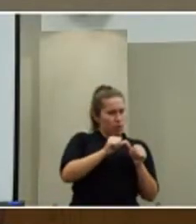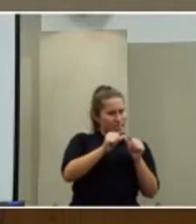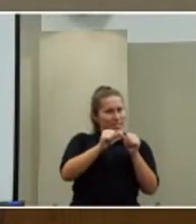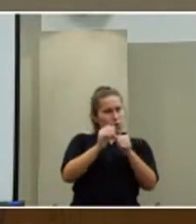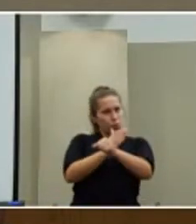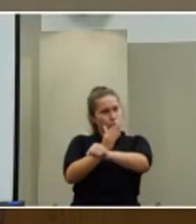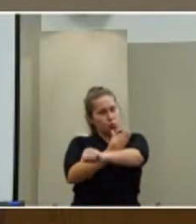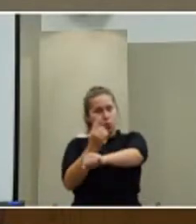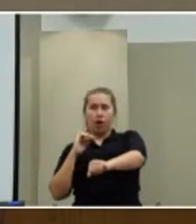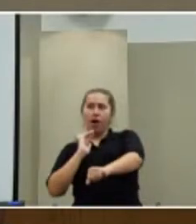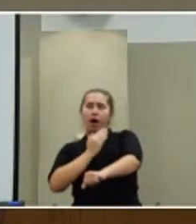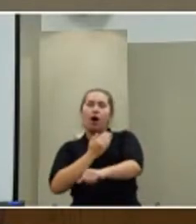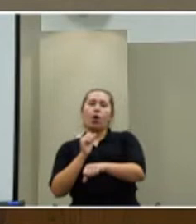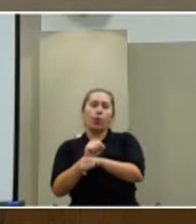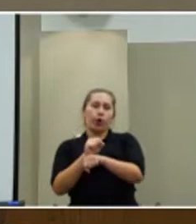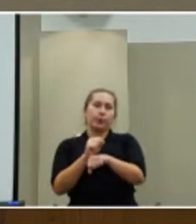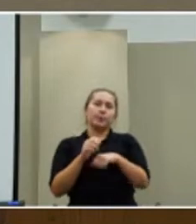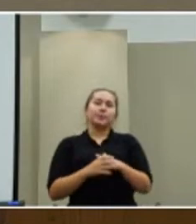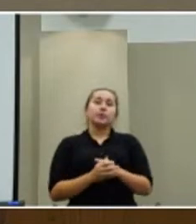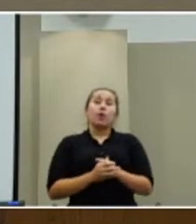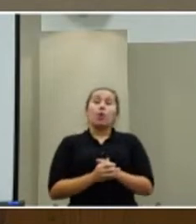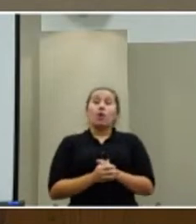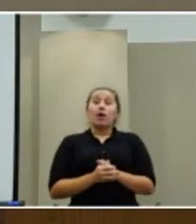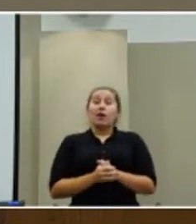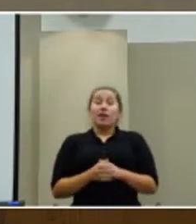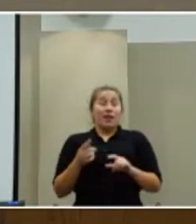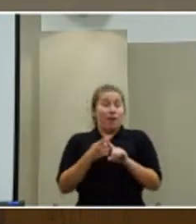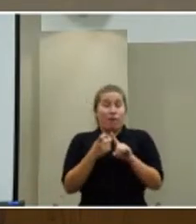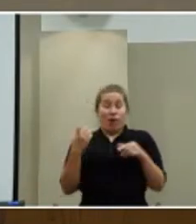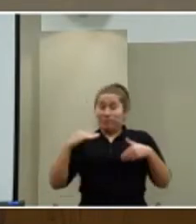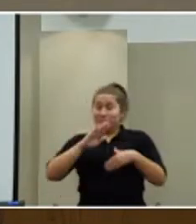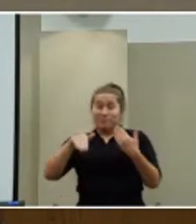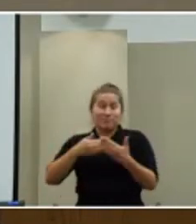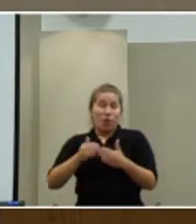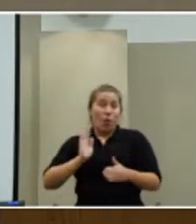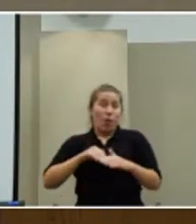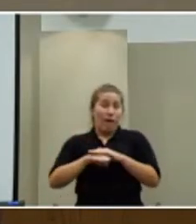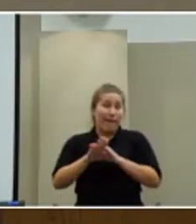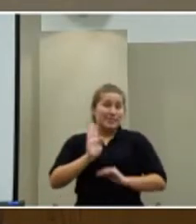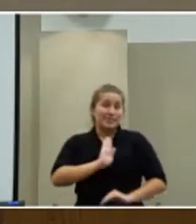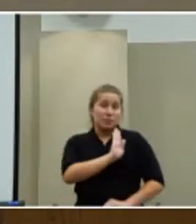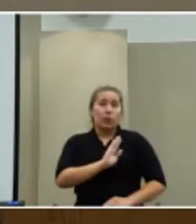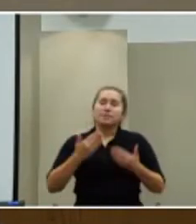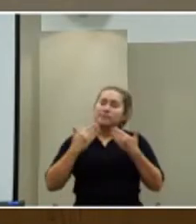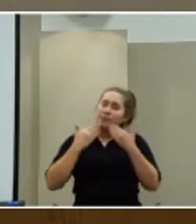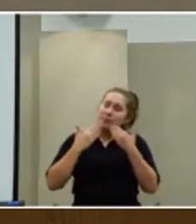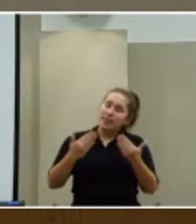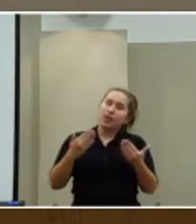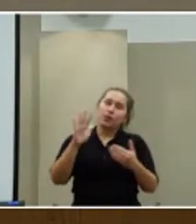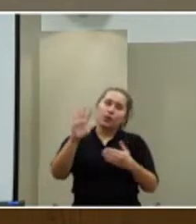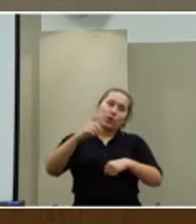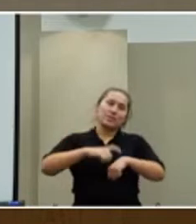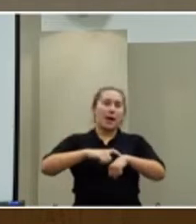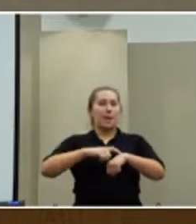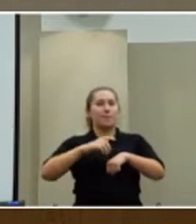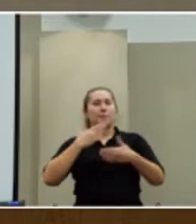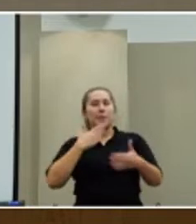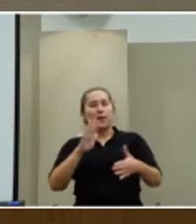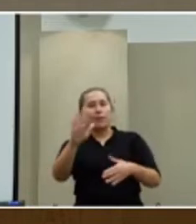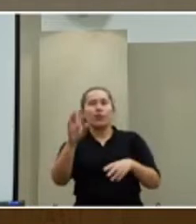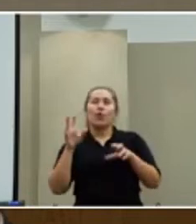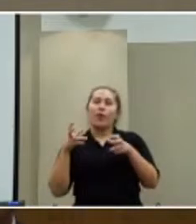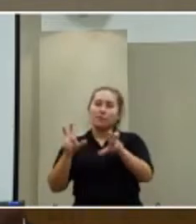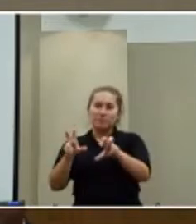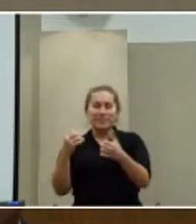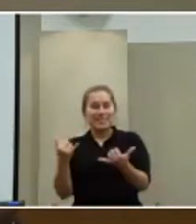duties. So on behalf of the entire Access Board, thank you very much for your time and efforts today.